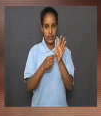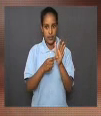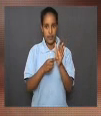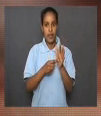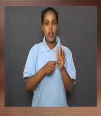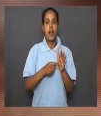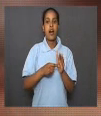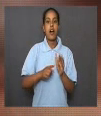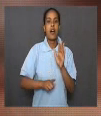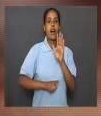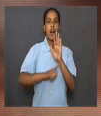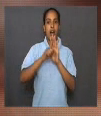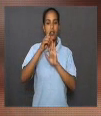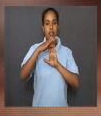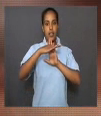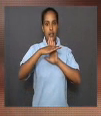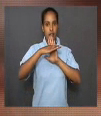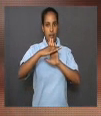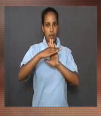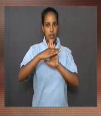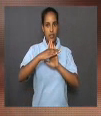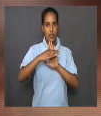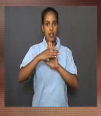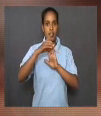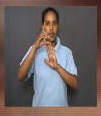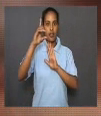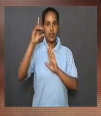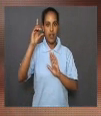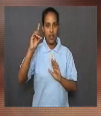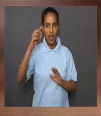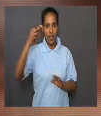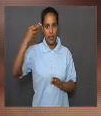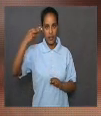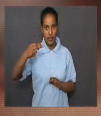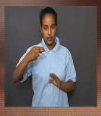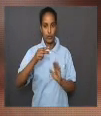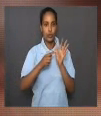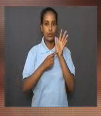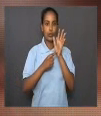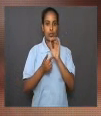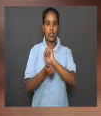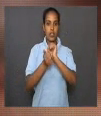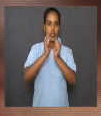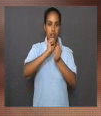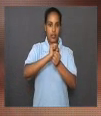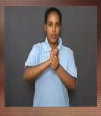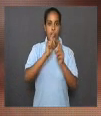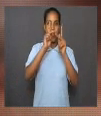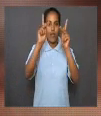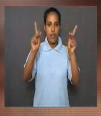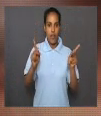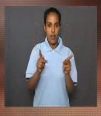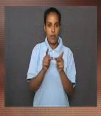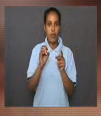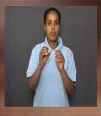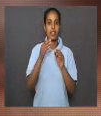and the height, which is represented as delta H, shows the change in volume of